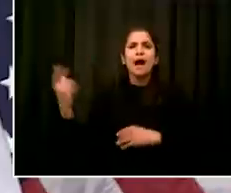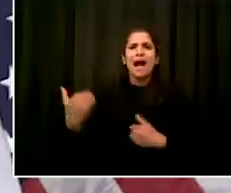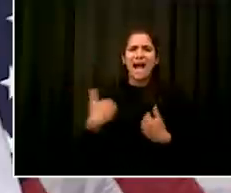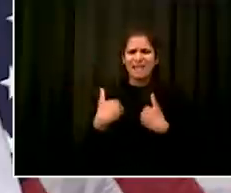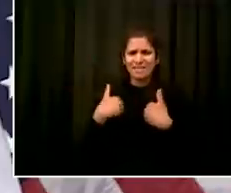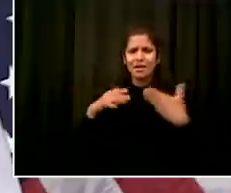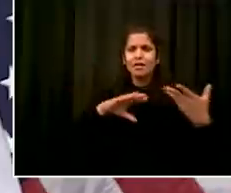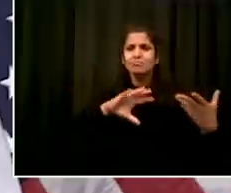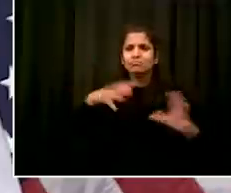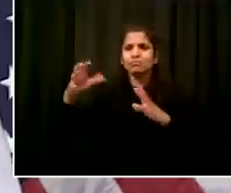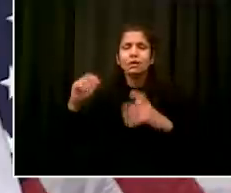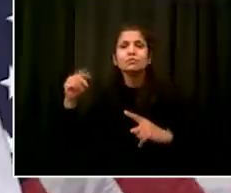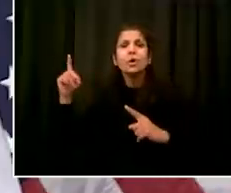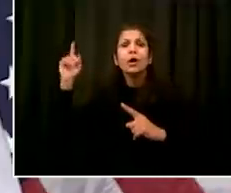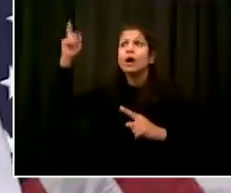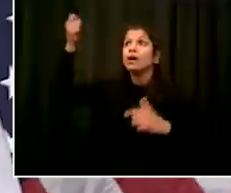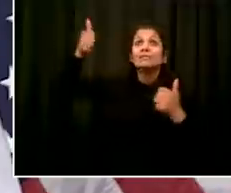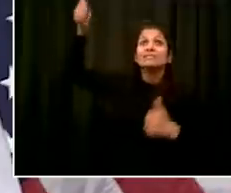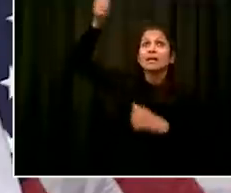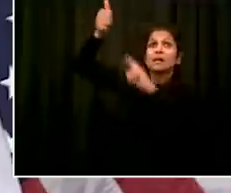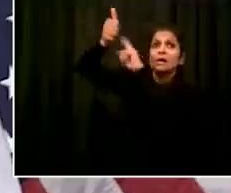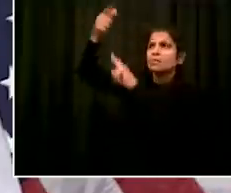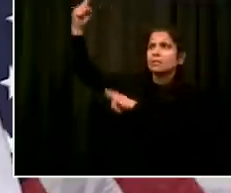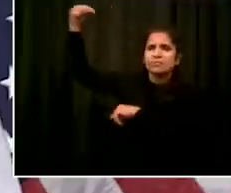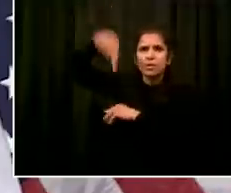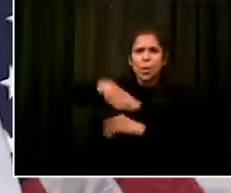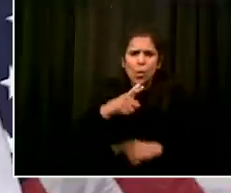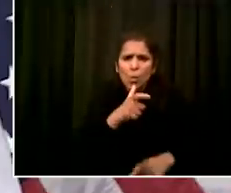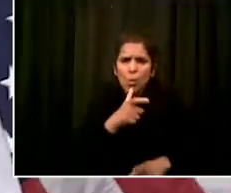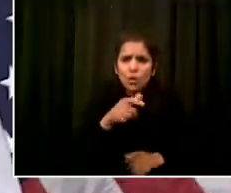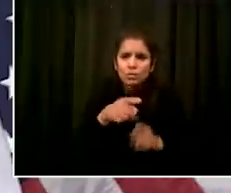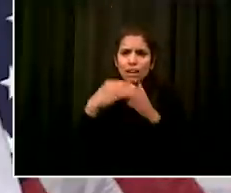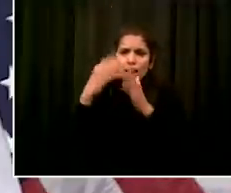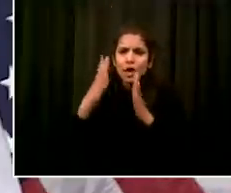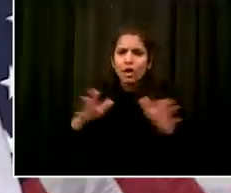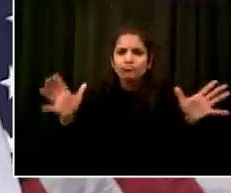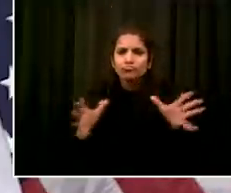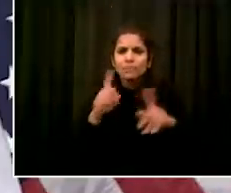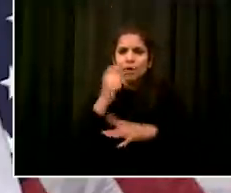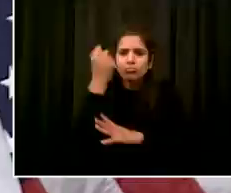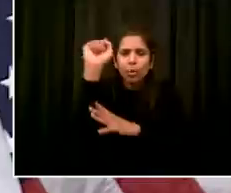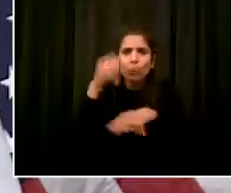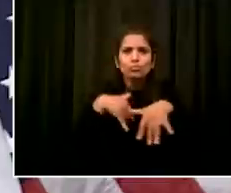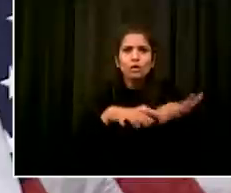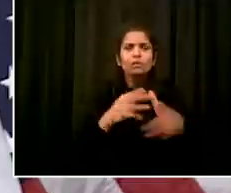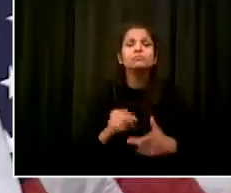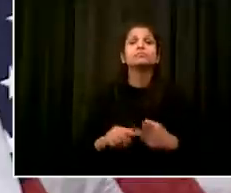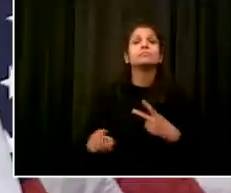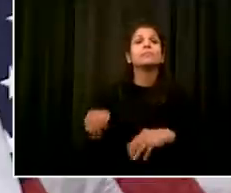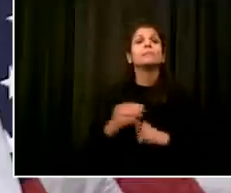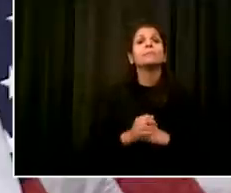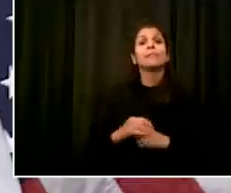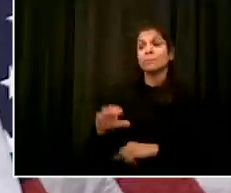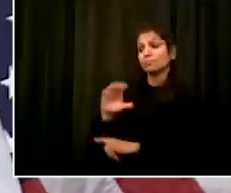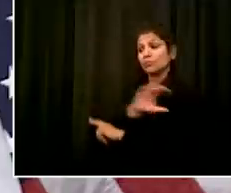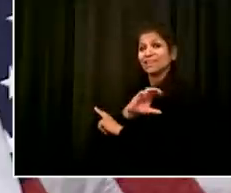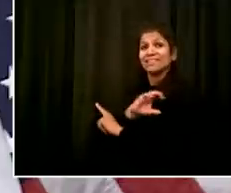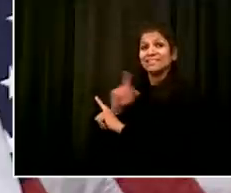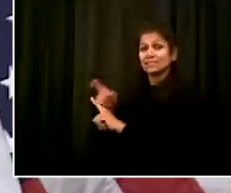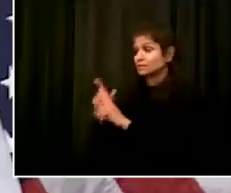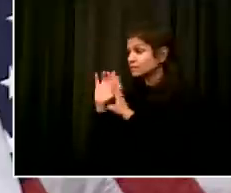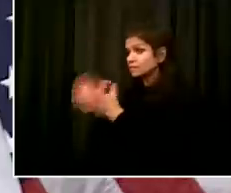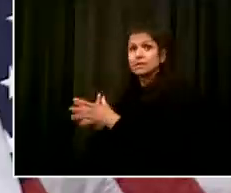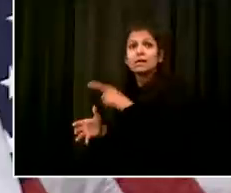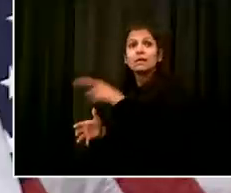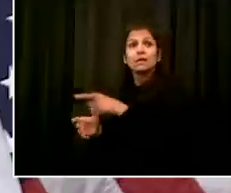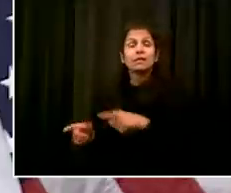real organic dialogue started between police and folks in Occupy. And people started to realize that they shared some